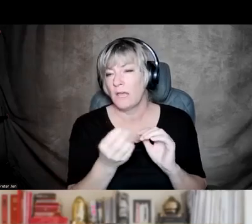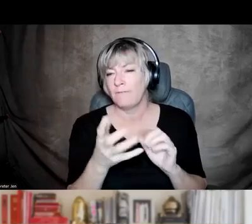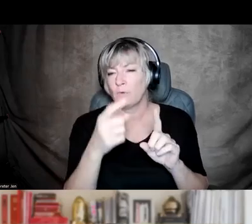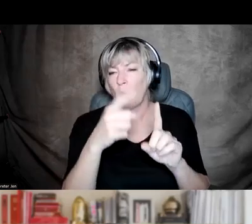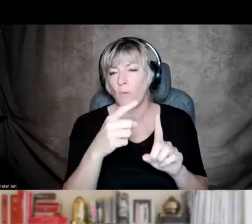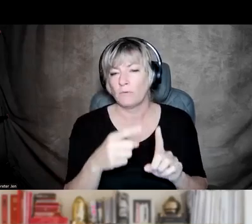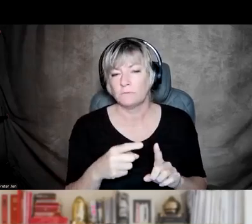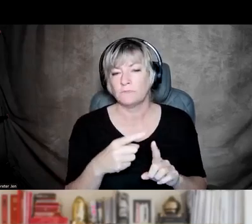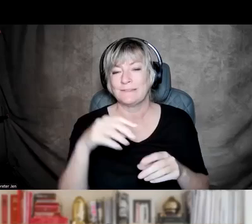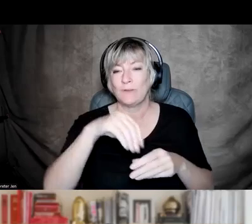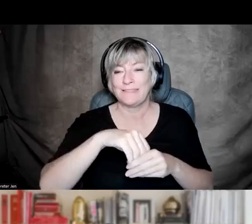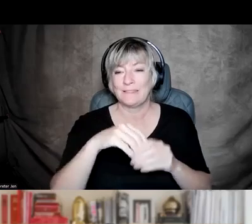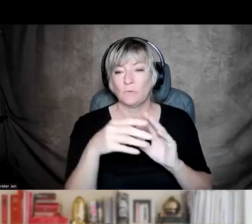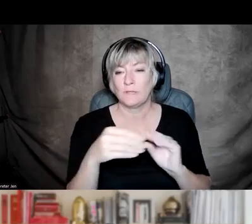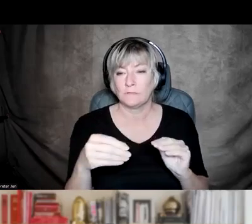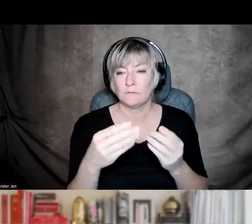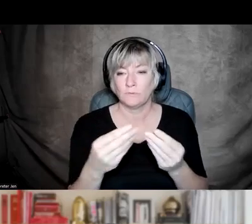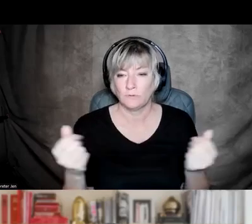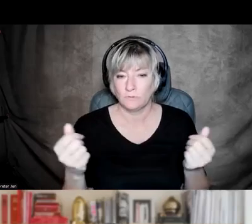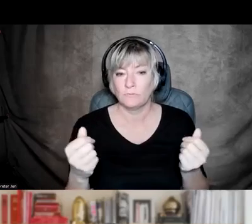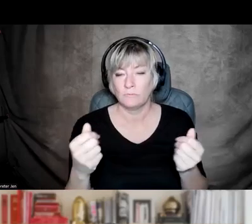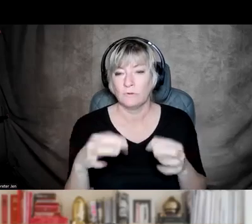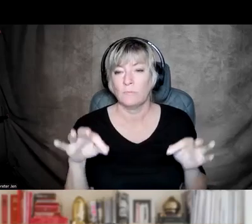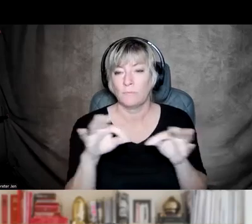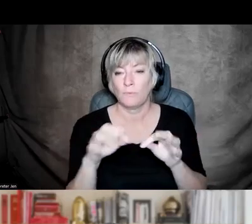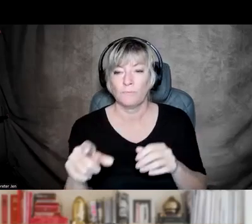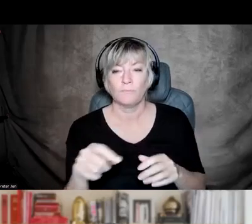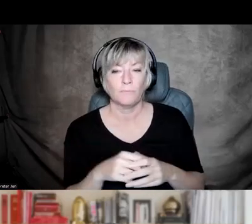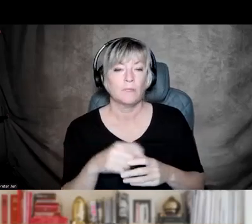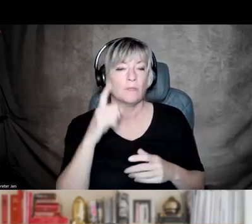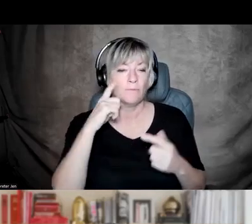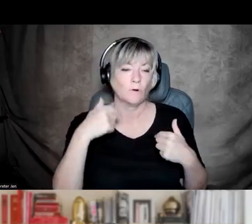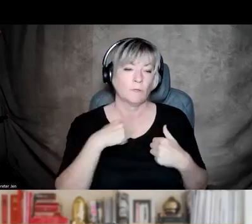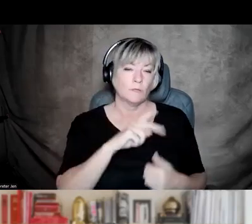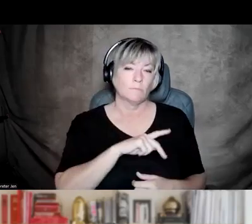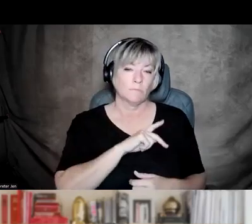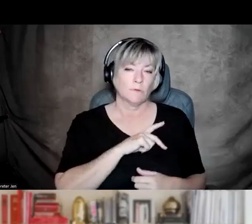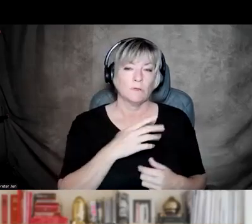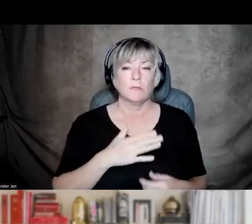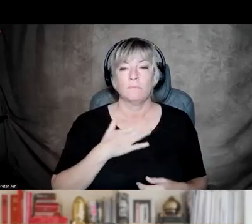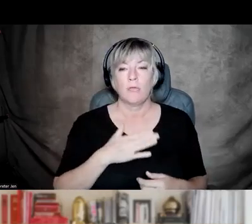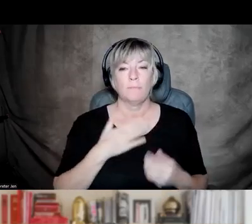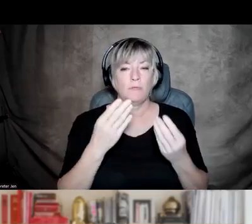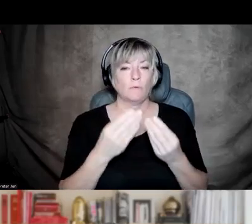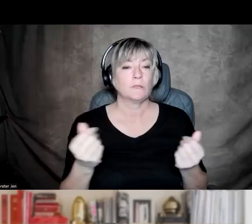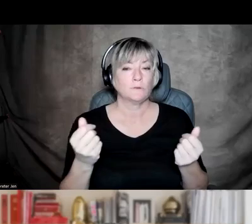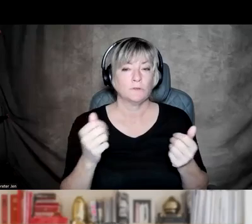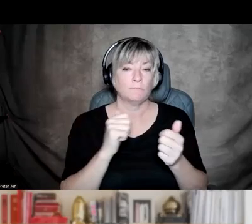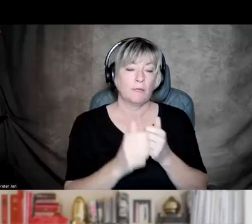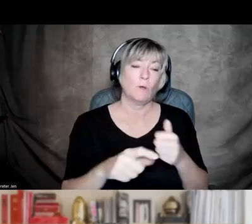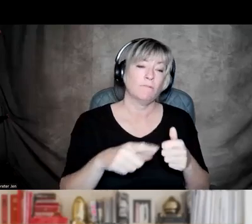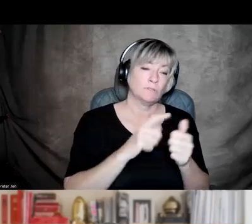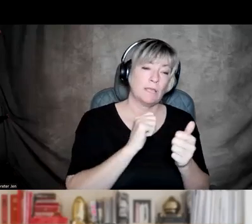points in the resolution that really mattered to you. Yeah, I think for me personally, like I'm really glad that the resolution ended up passing. First of all, it